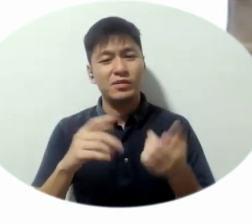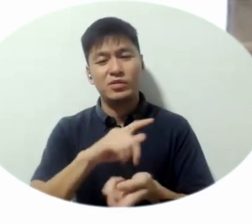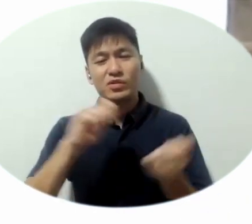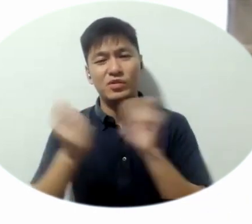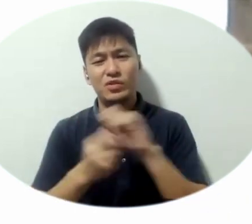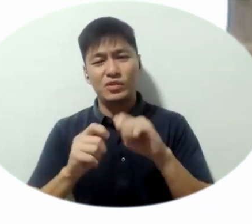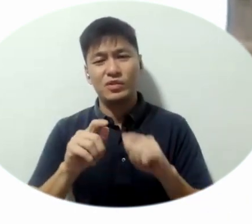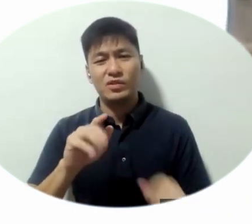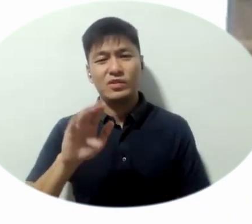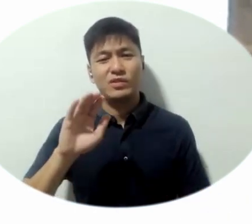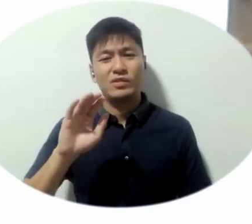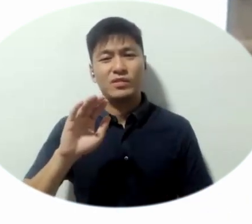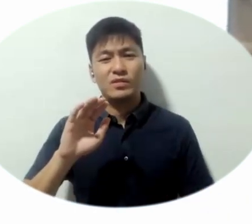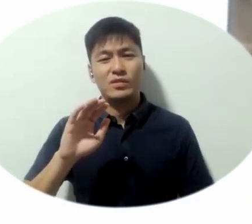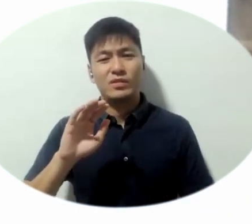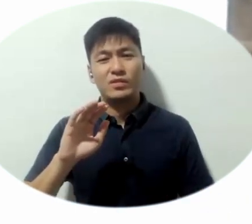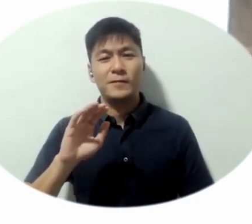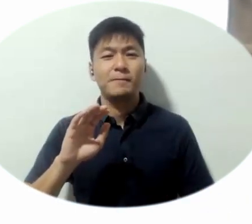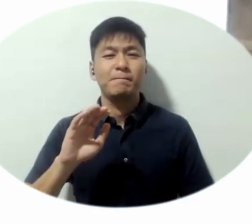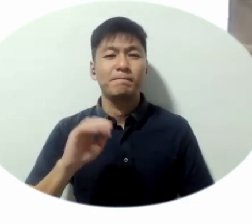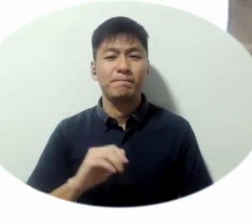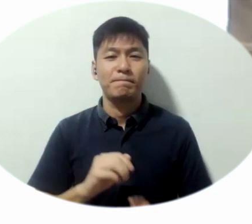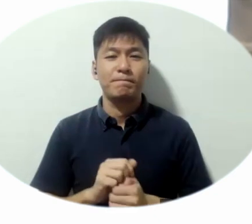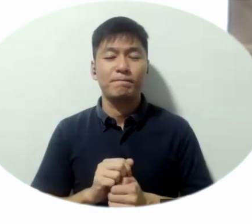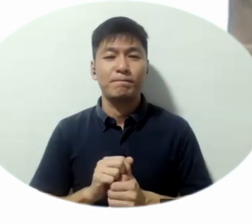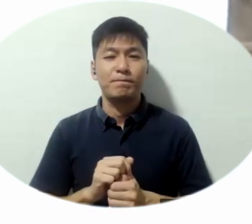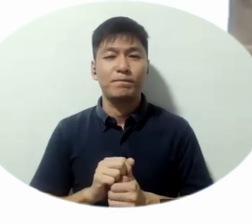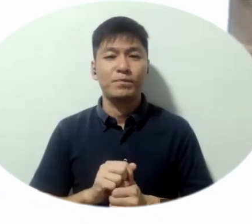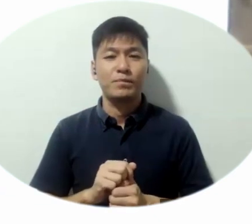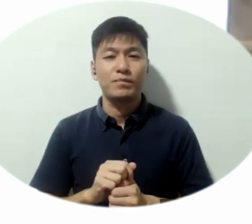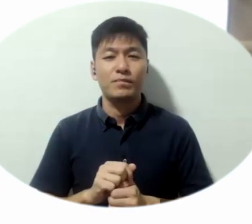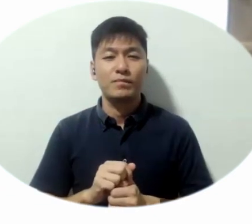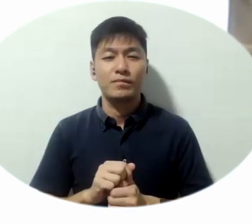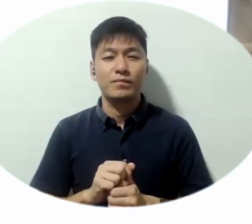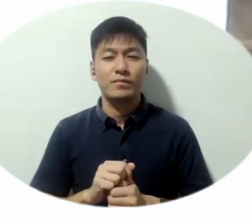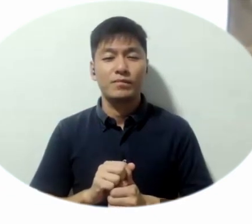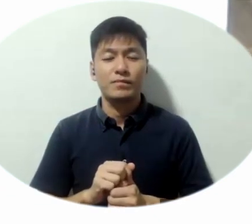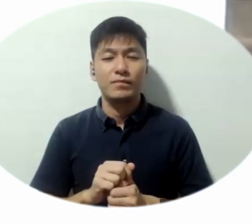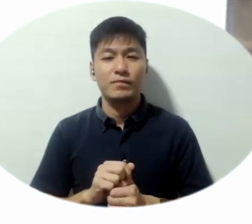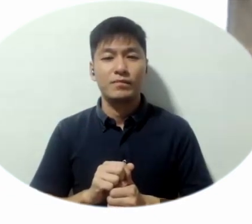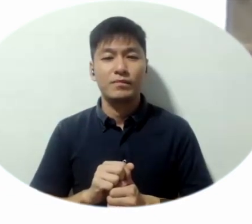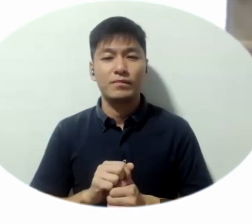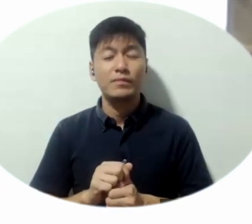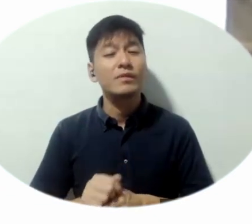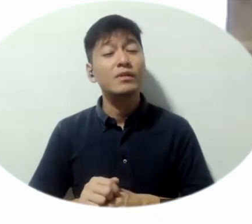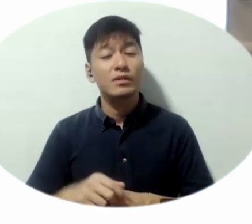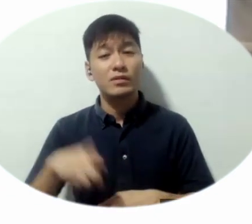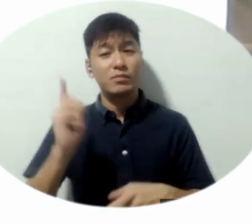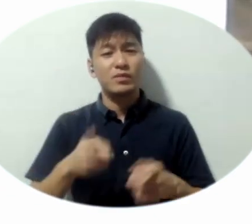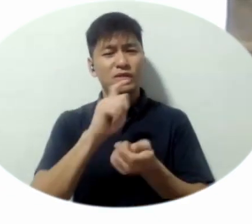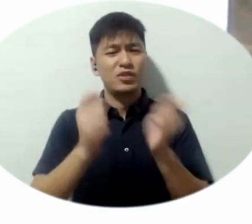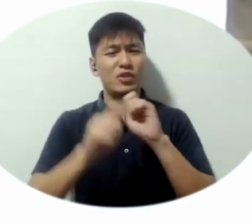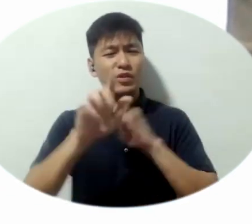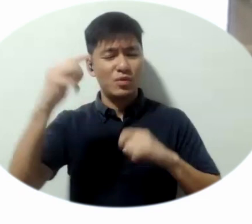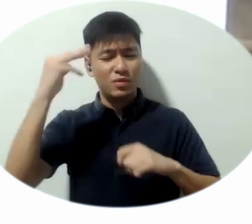activities, or for mind power to less than normal, in order, you know, to care for